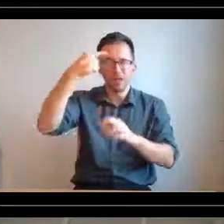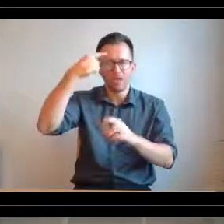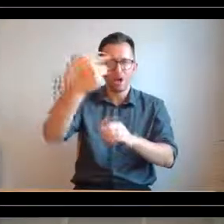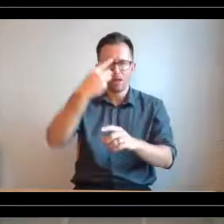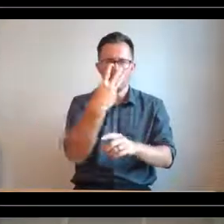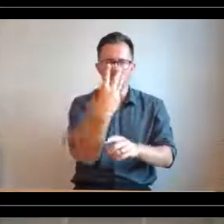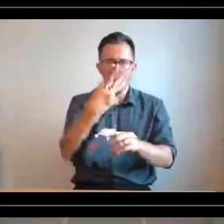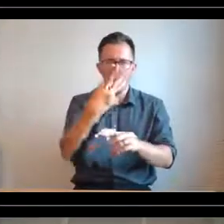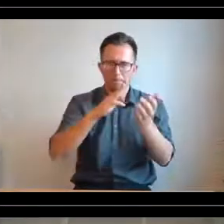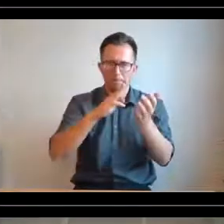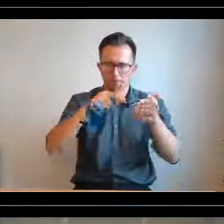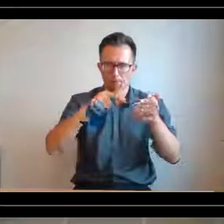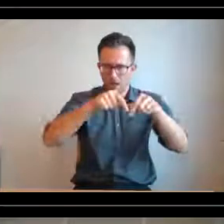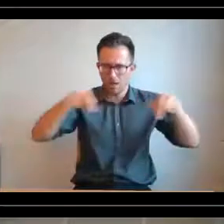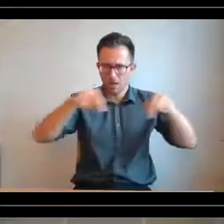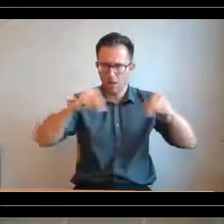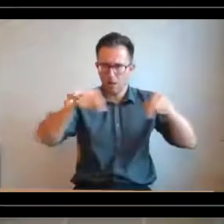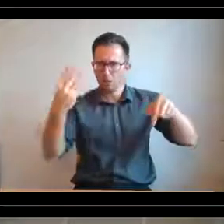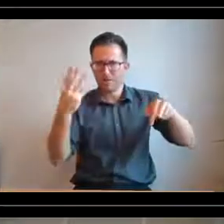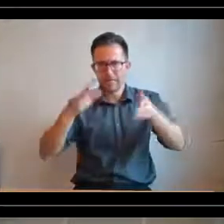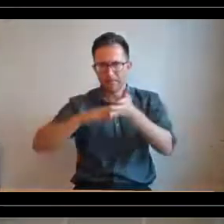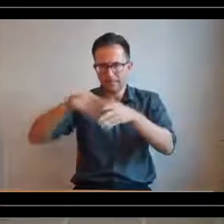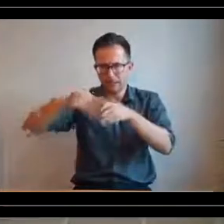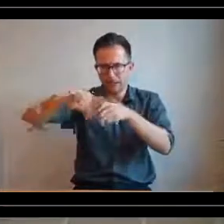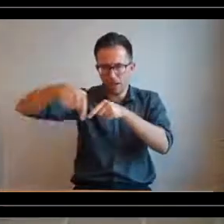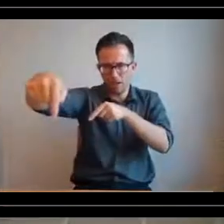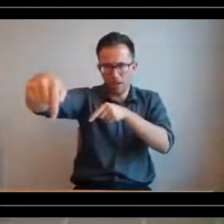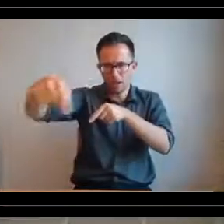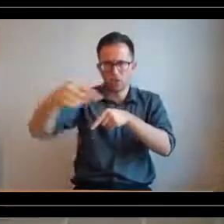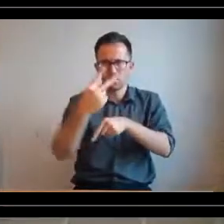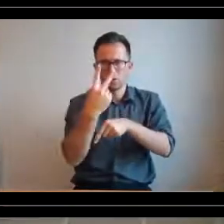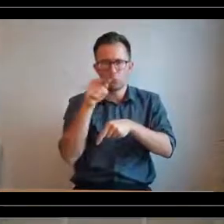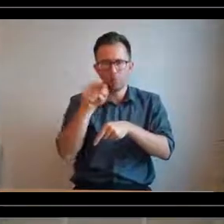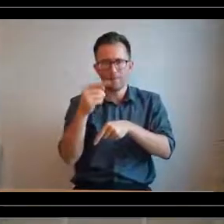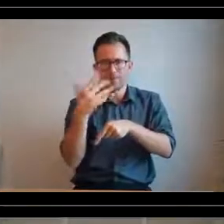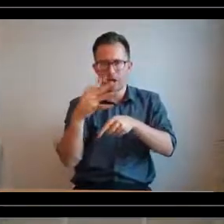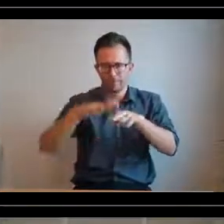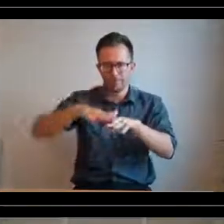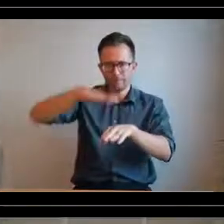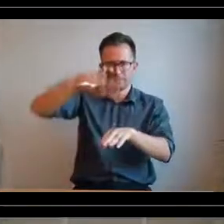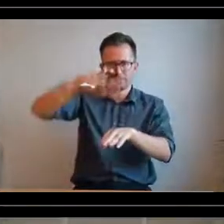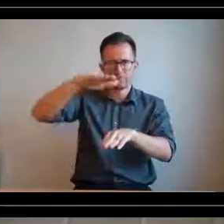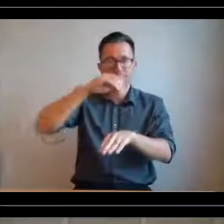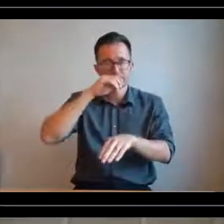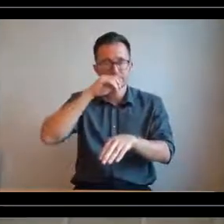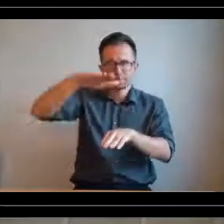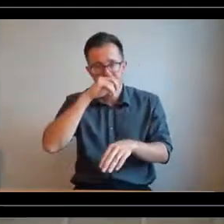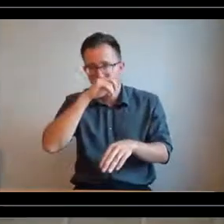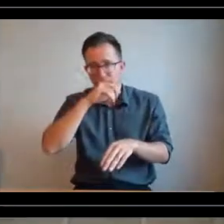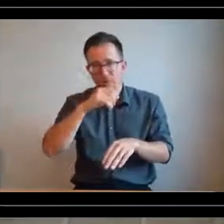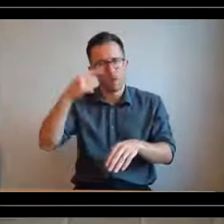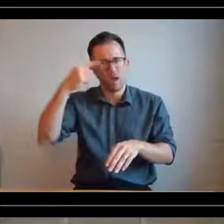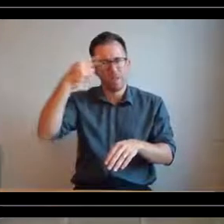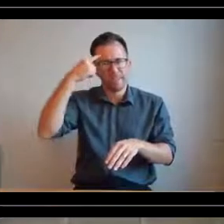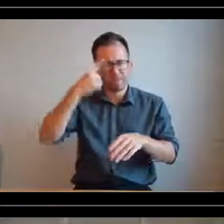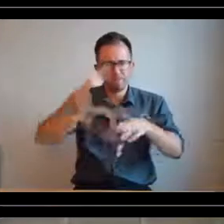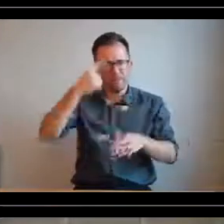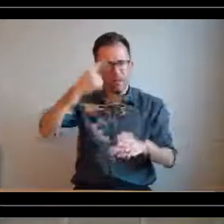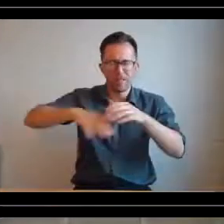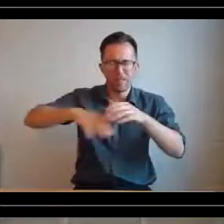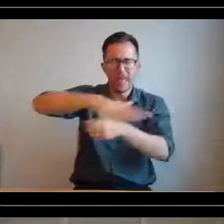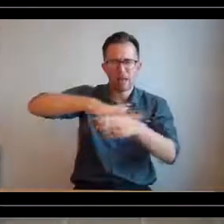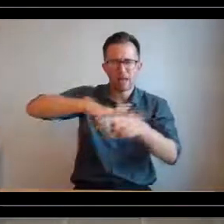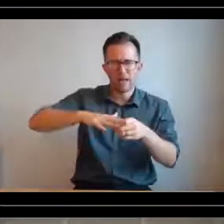3 meter substation. I think they sit within a slightly larger compound area, 5 by 4